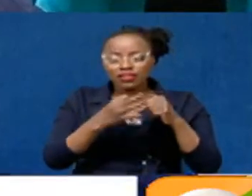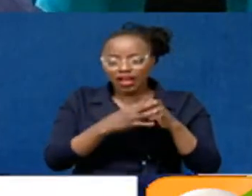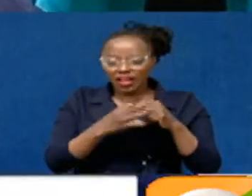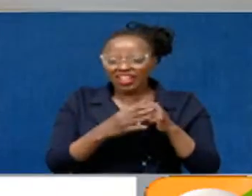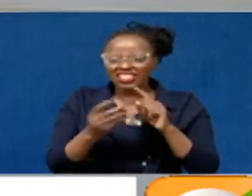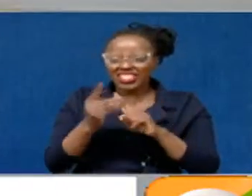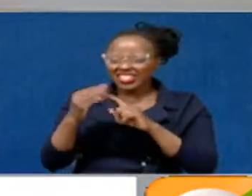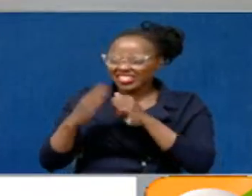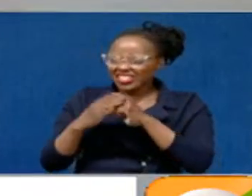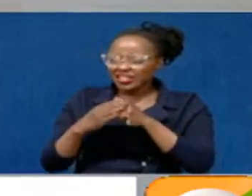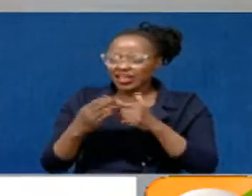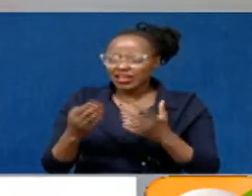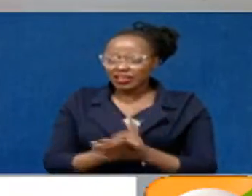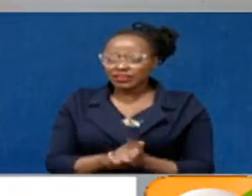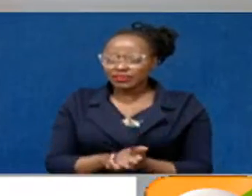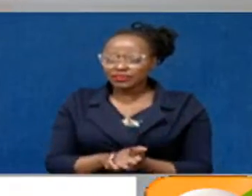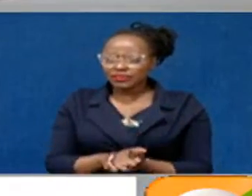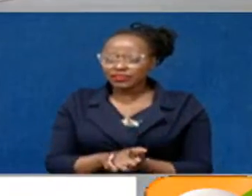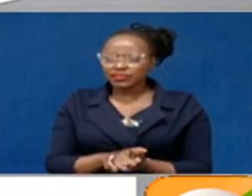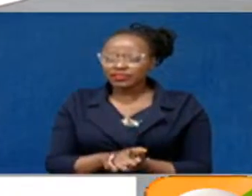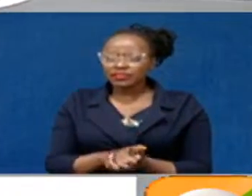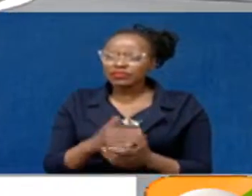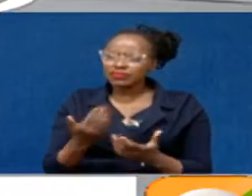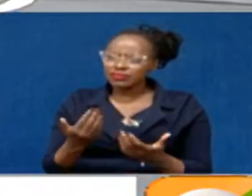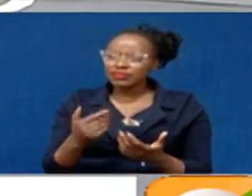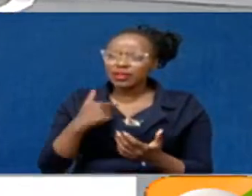But why announce it in the first place, then, you cancel?